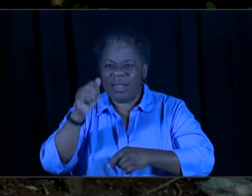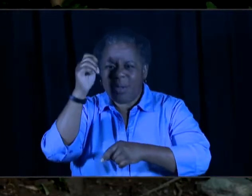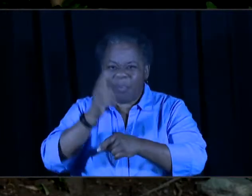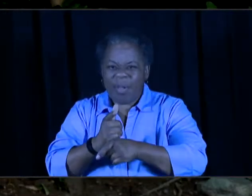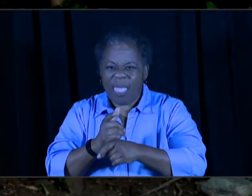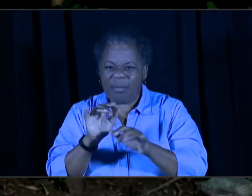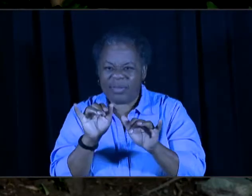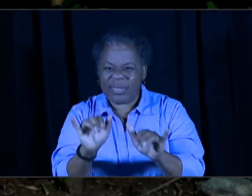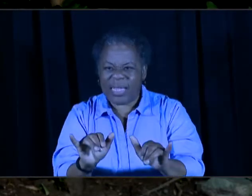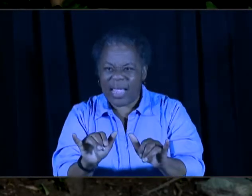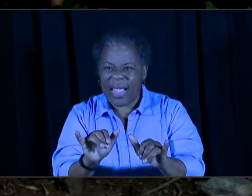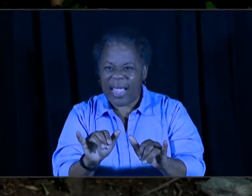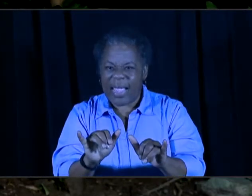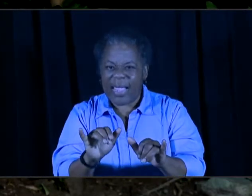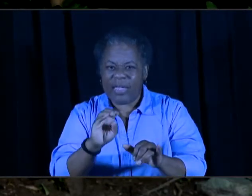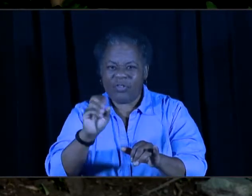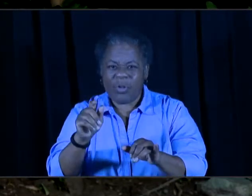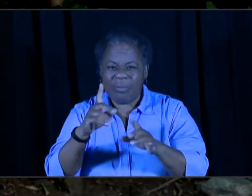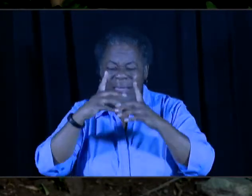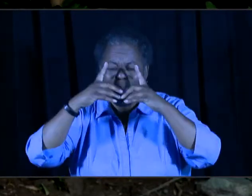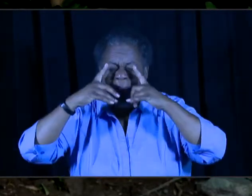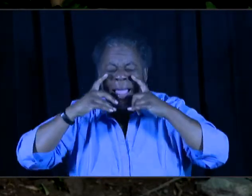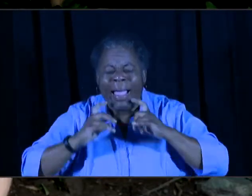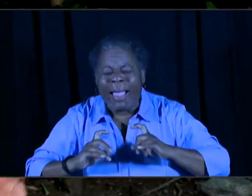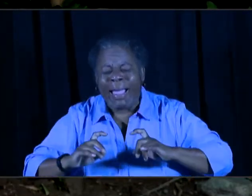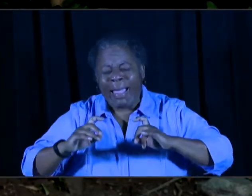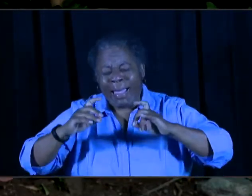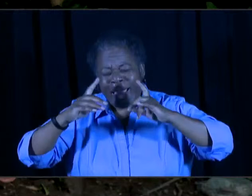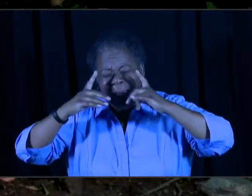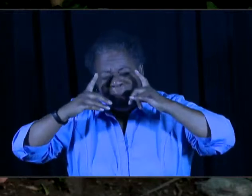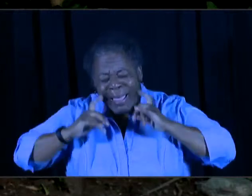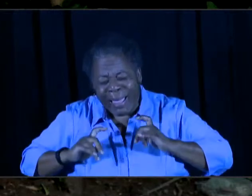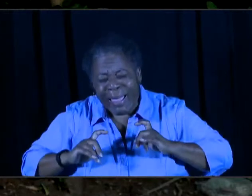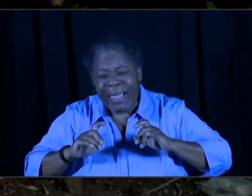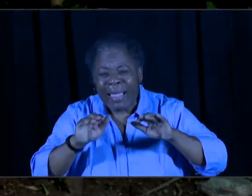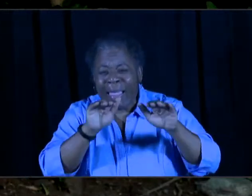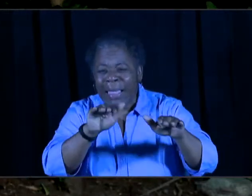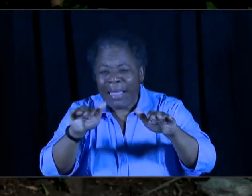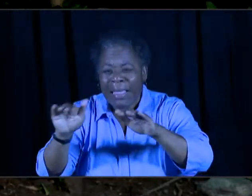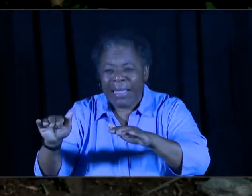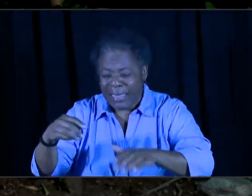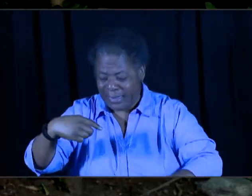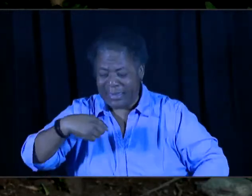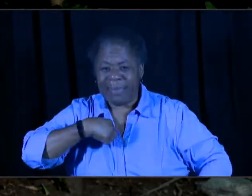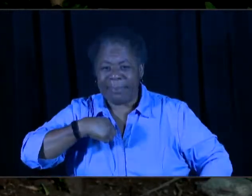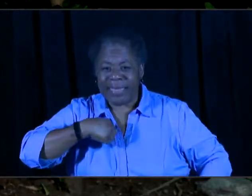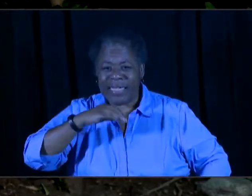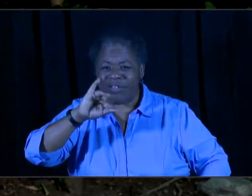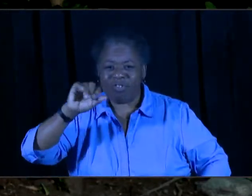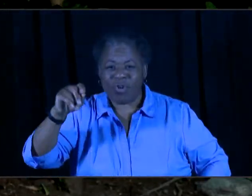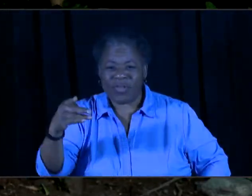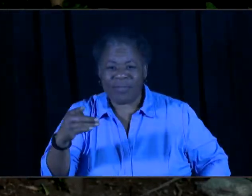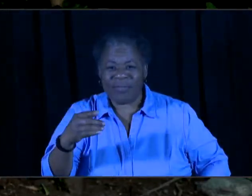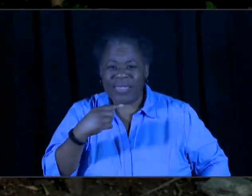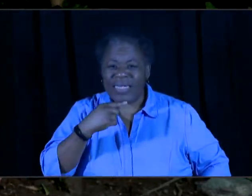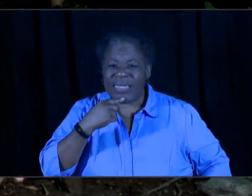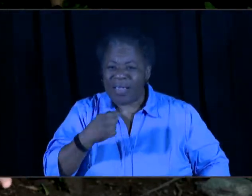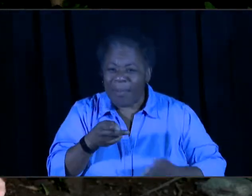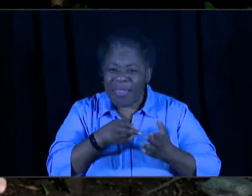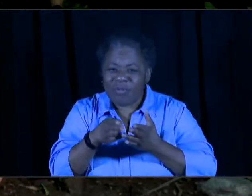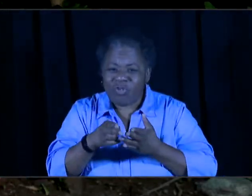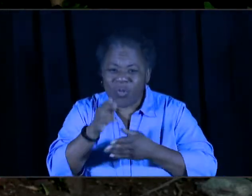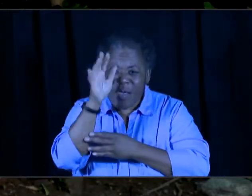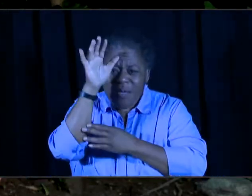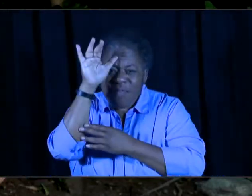loudly. Joseph said to his brothers, "It's me, Joseph. Please tell me the truth. Is